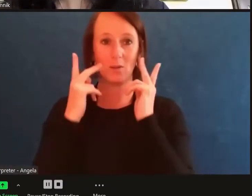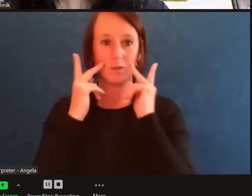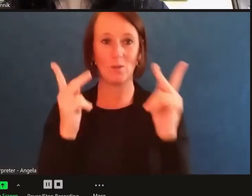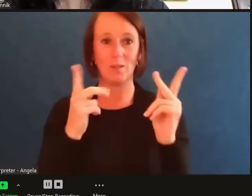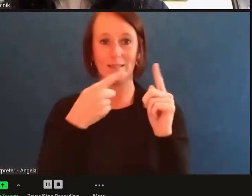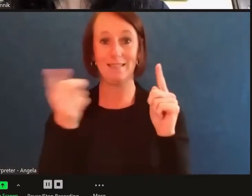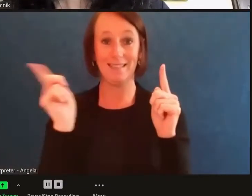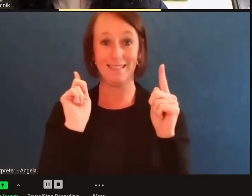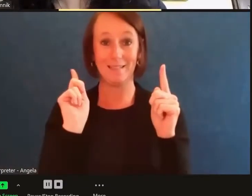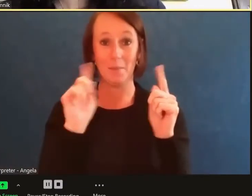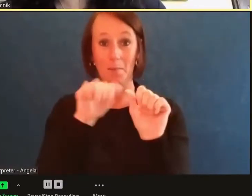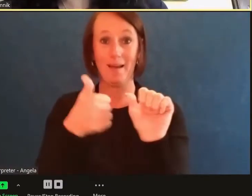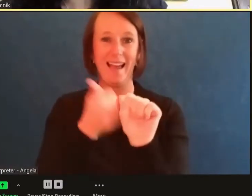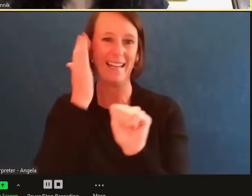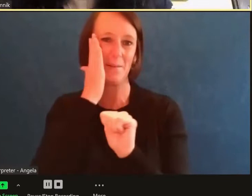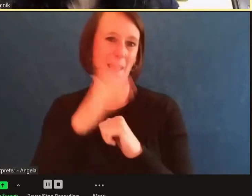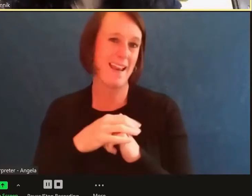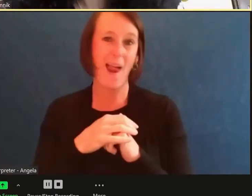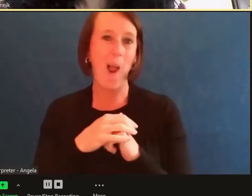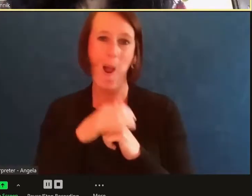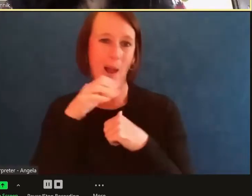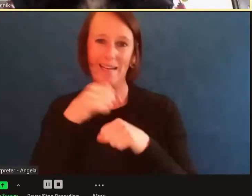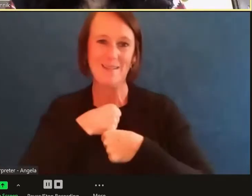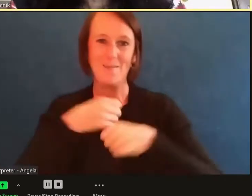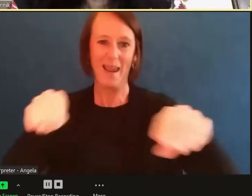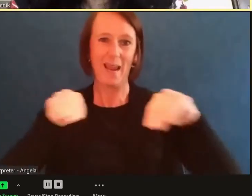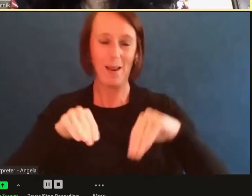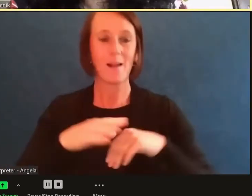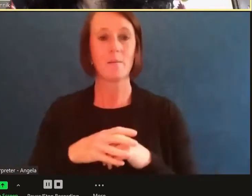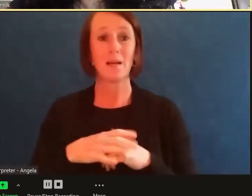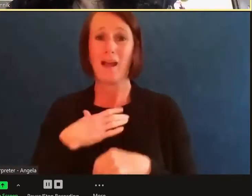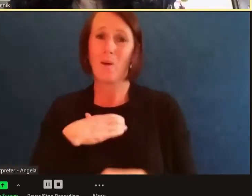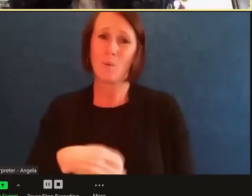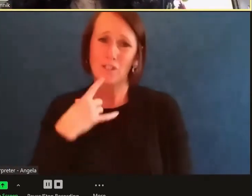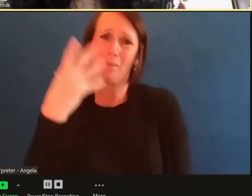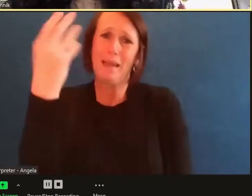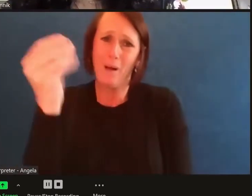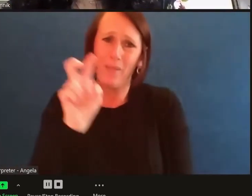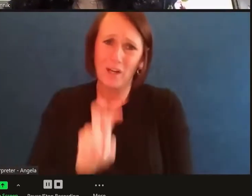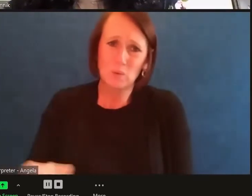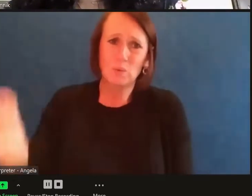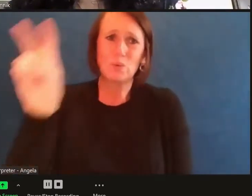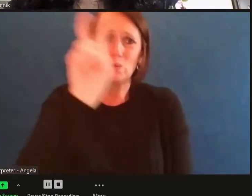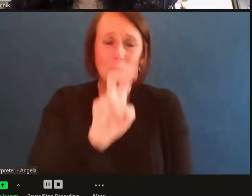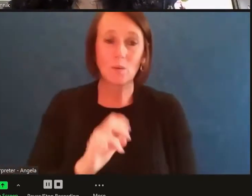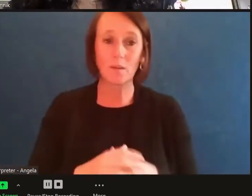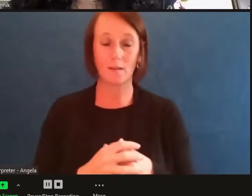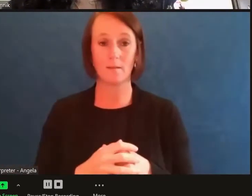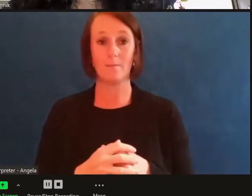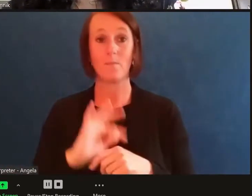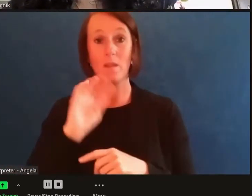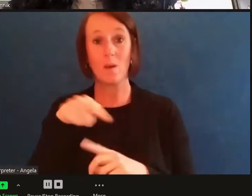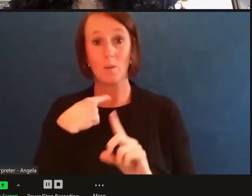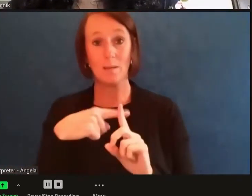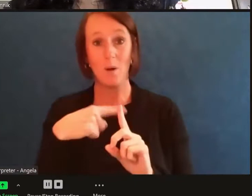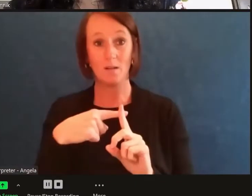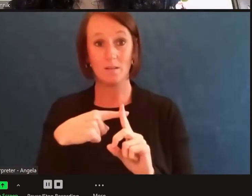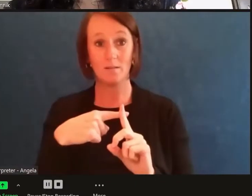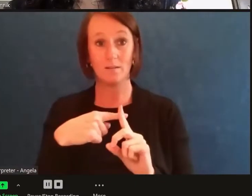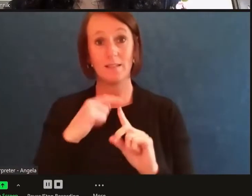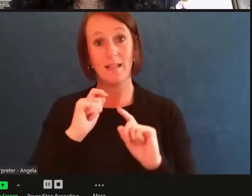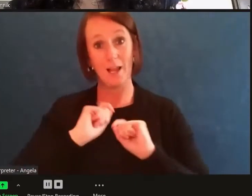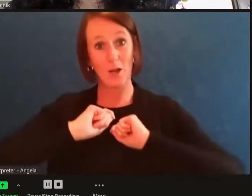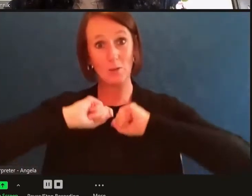bed. And I wish I could be out there. The only plus side is I got to wake up in my bed. And once